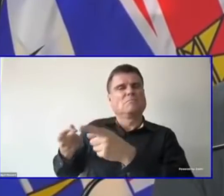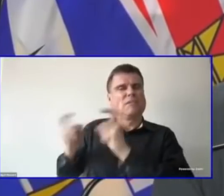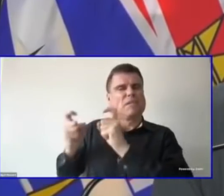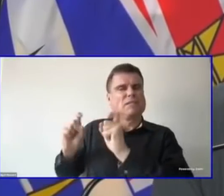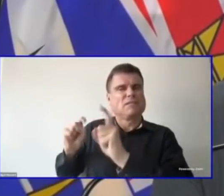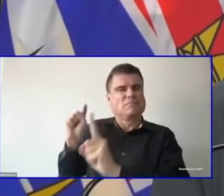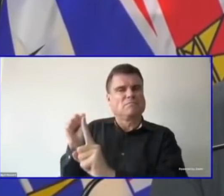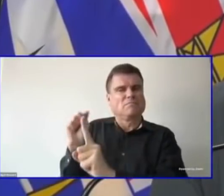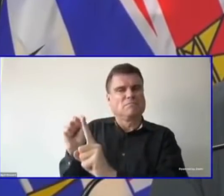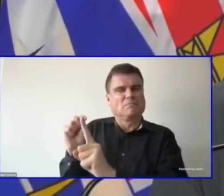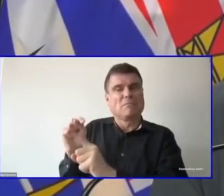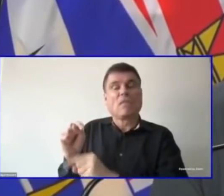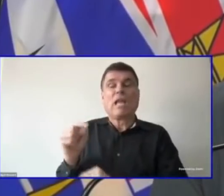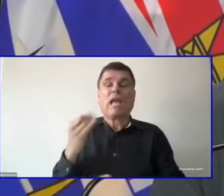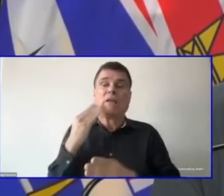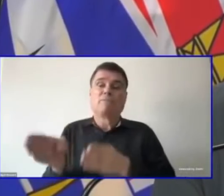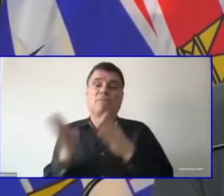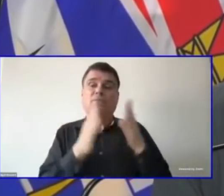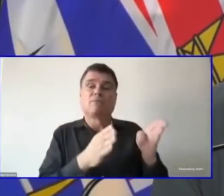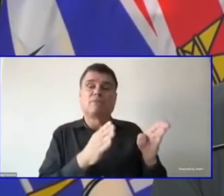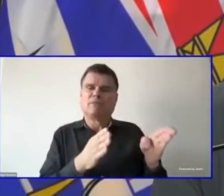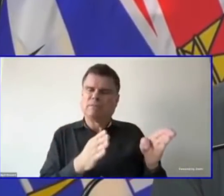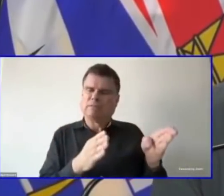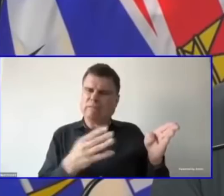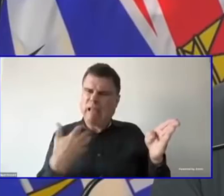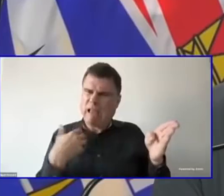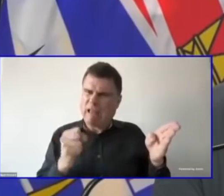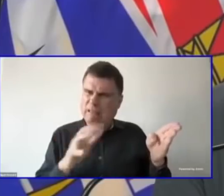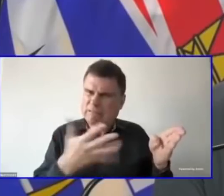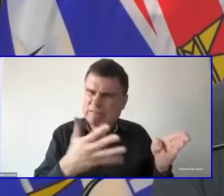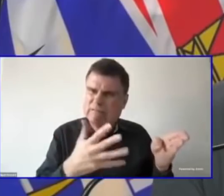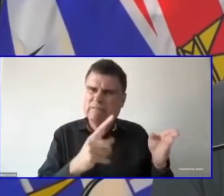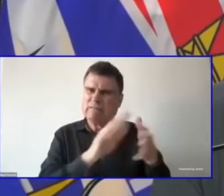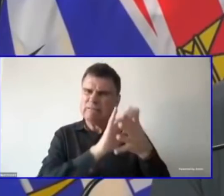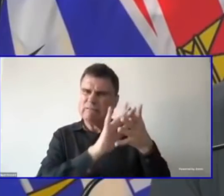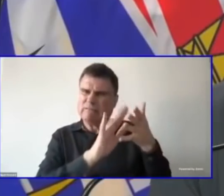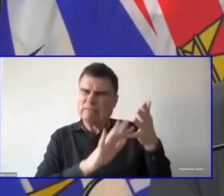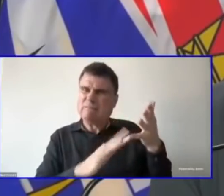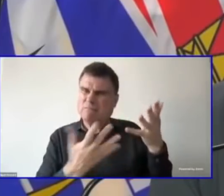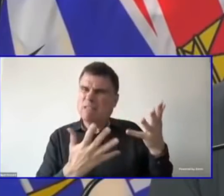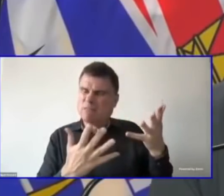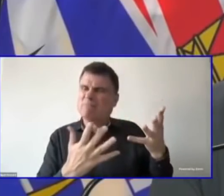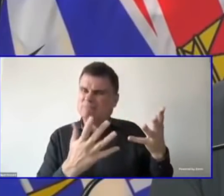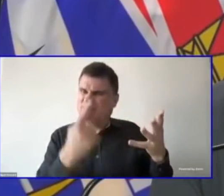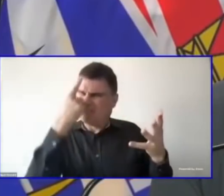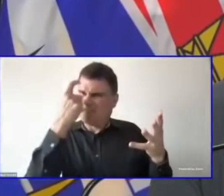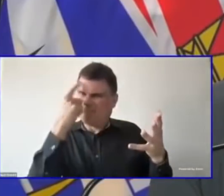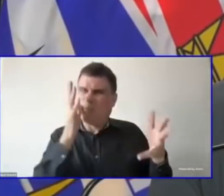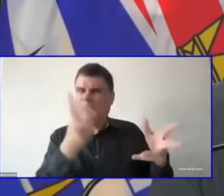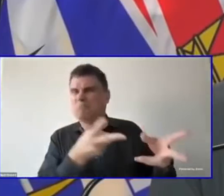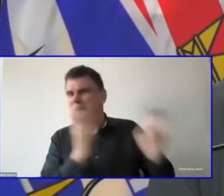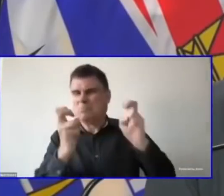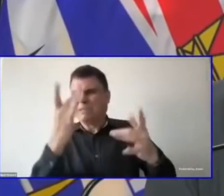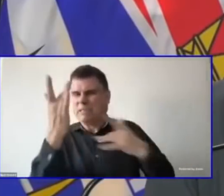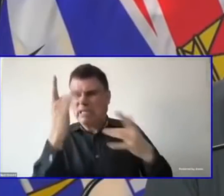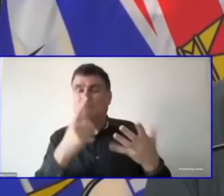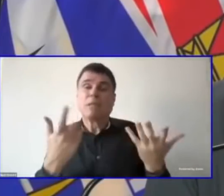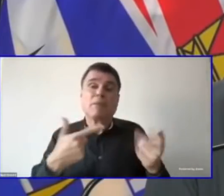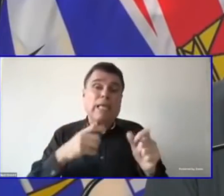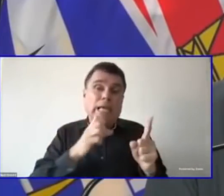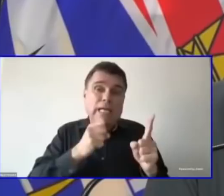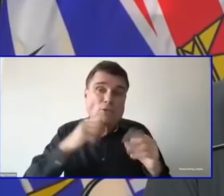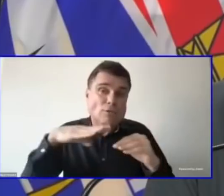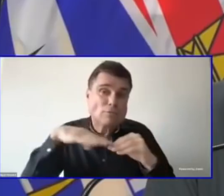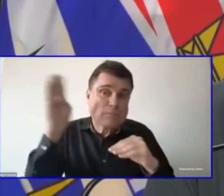who may have underlying risk factors for more severe illness, and that usually is people who are older or younger,